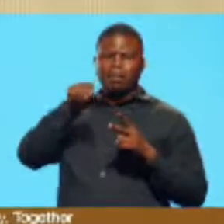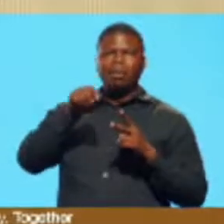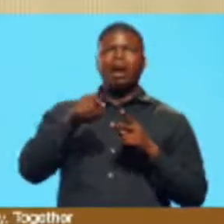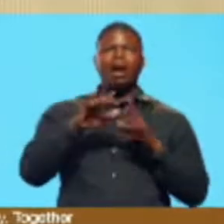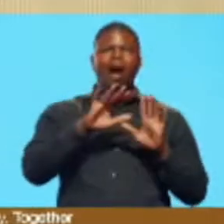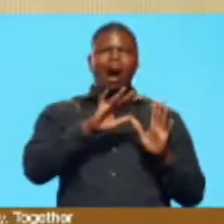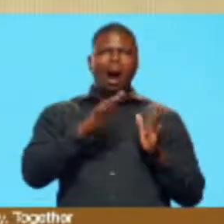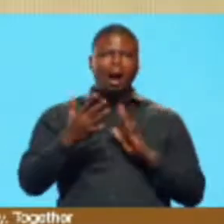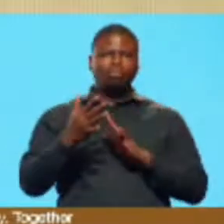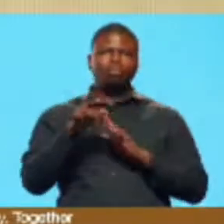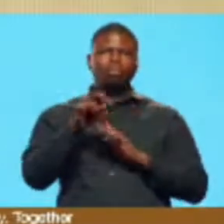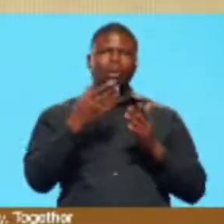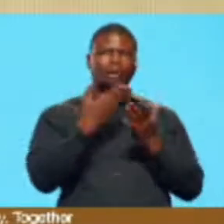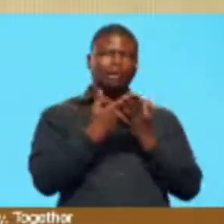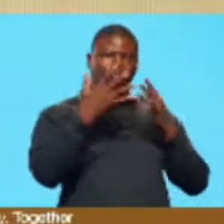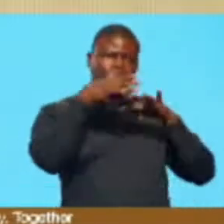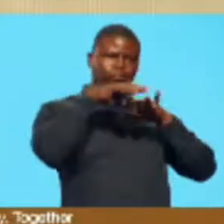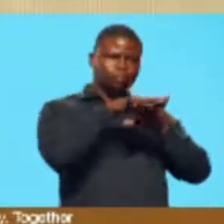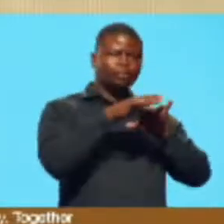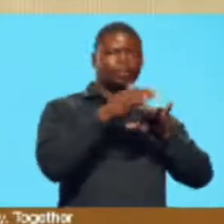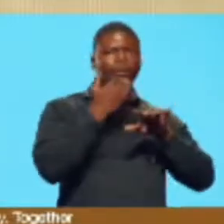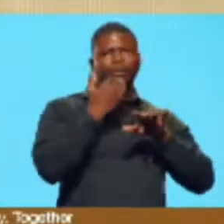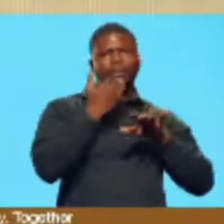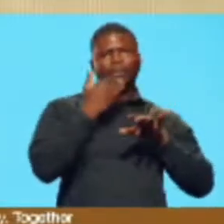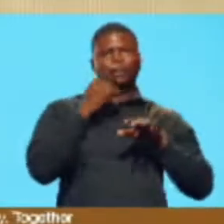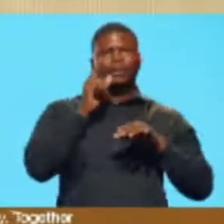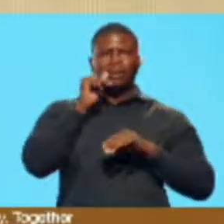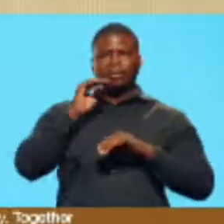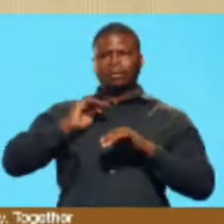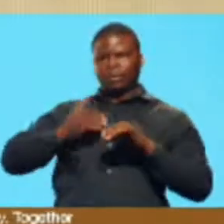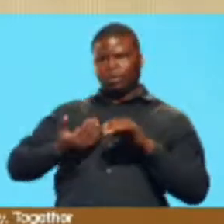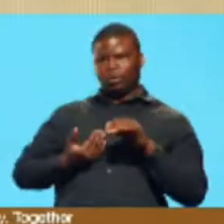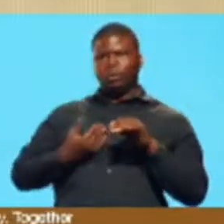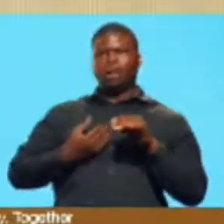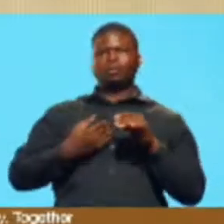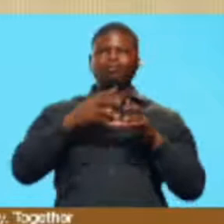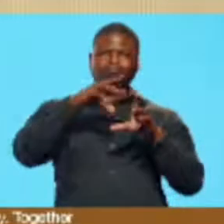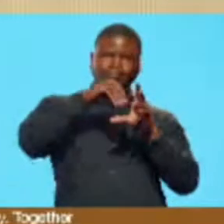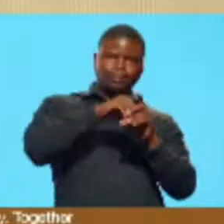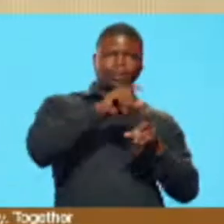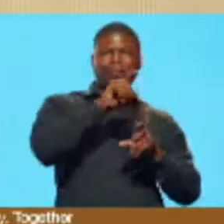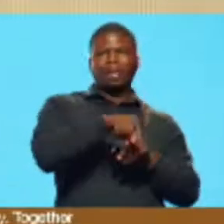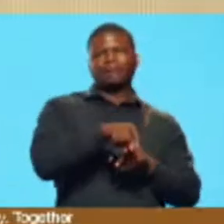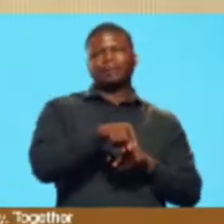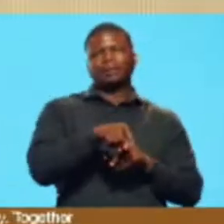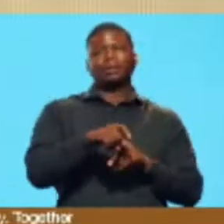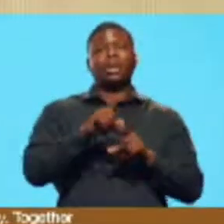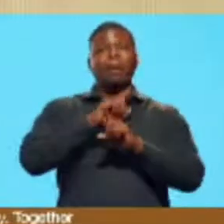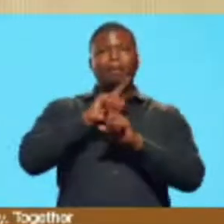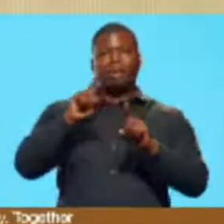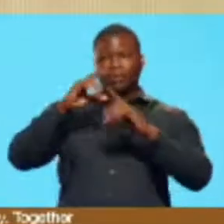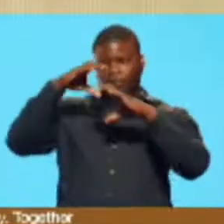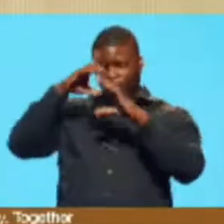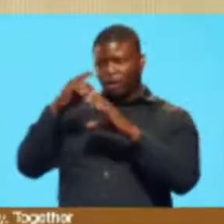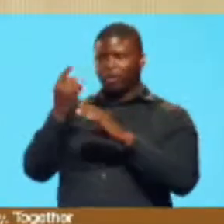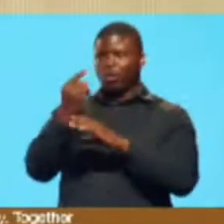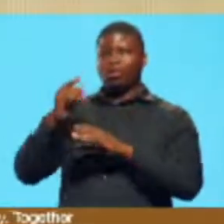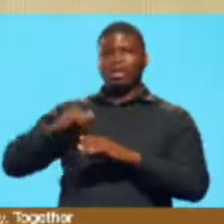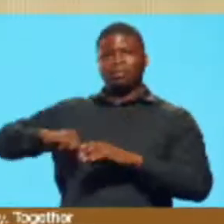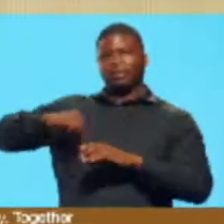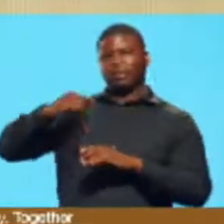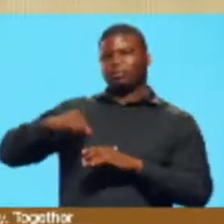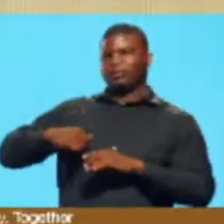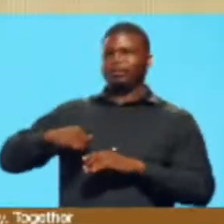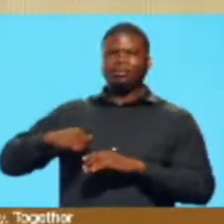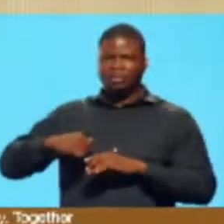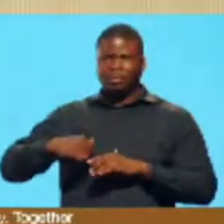also incorporate the gender mainstreaming into their plans. But also, it's not only municipalities, also